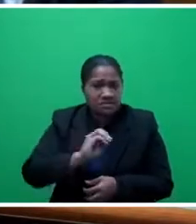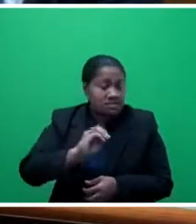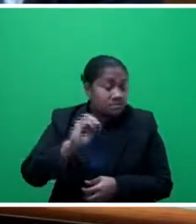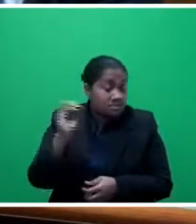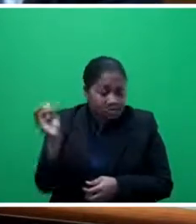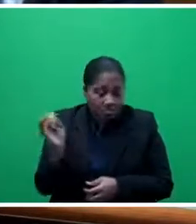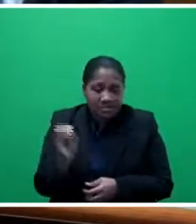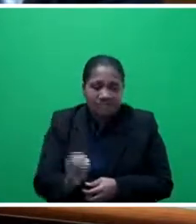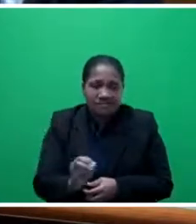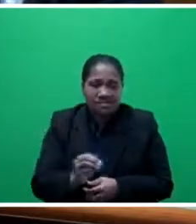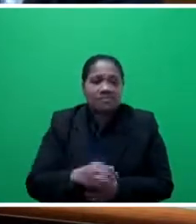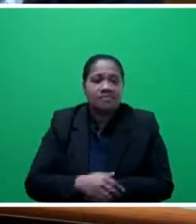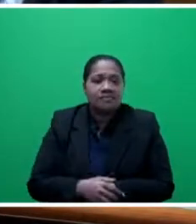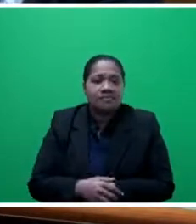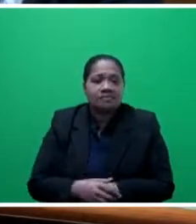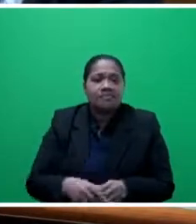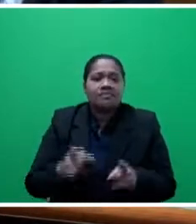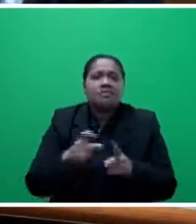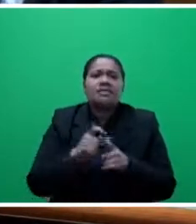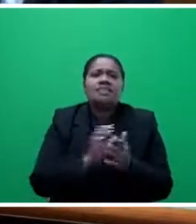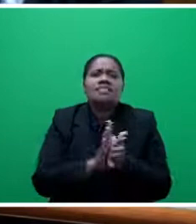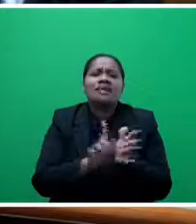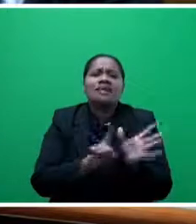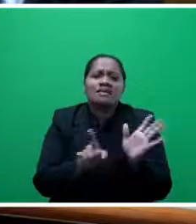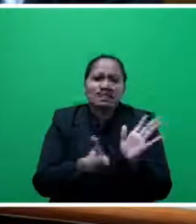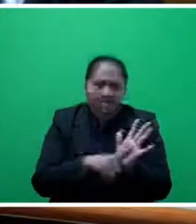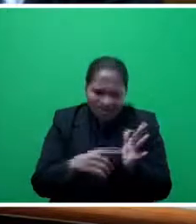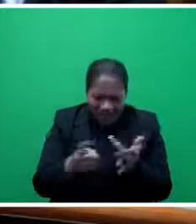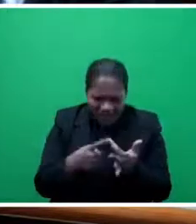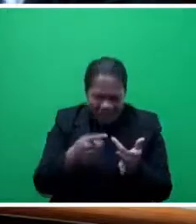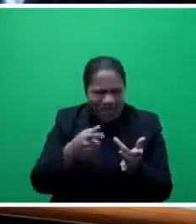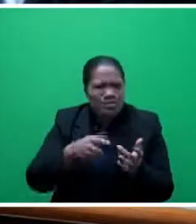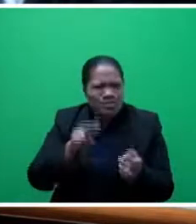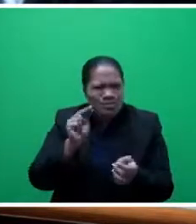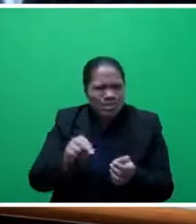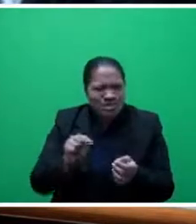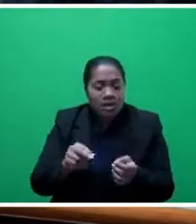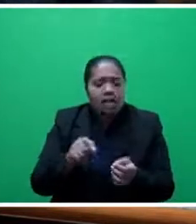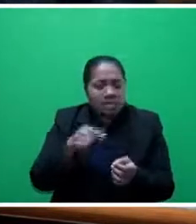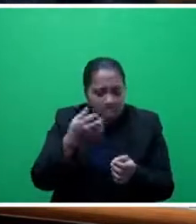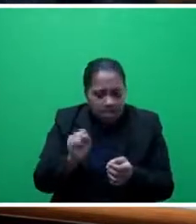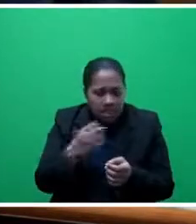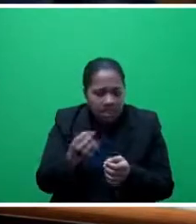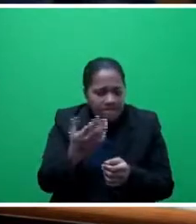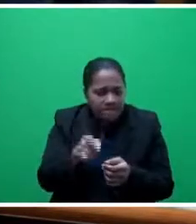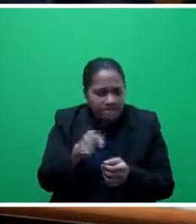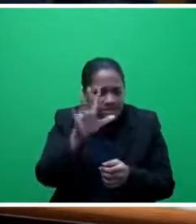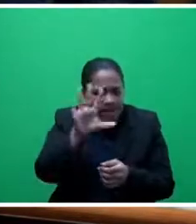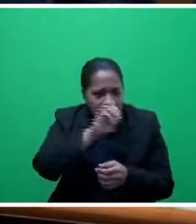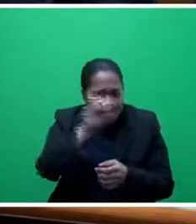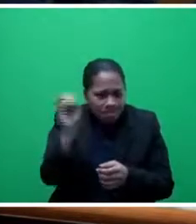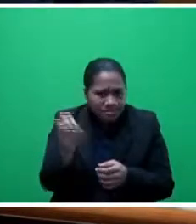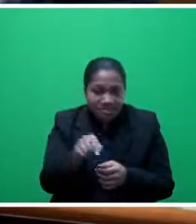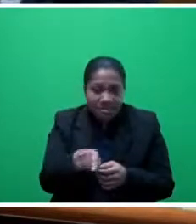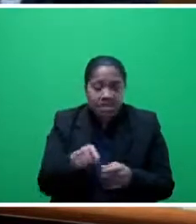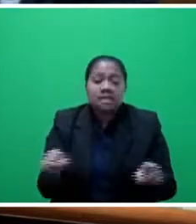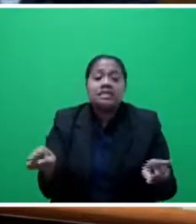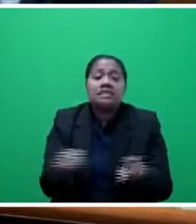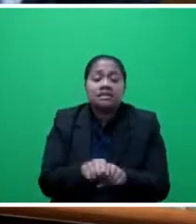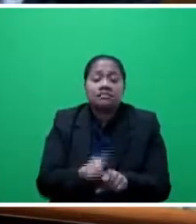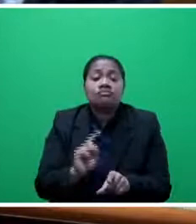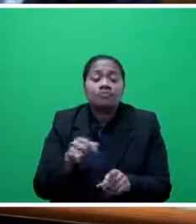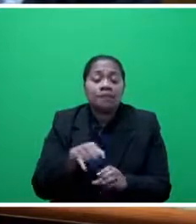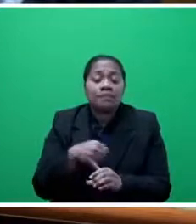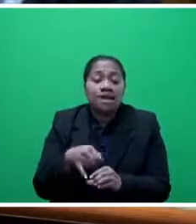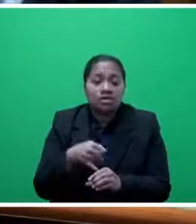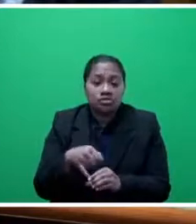Also lentils or dal, another basic food item, still carries a duty of 5%. Mr. Speaker, the same goes for medication.